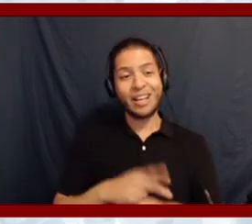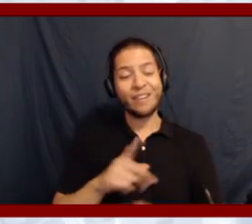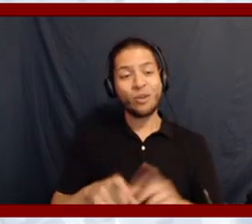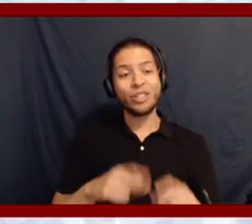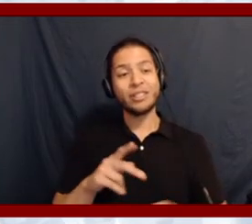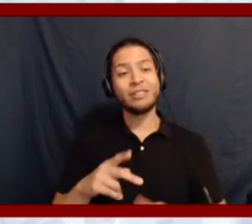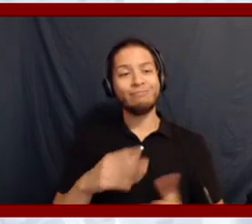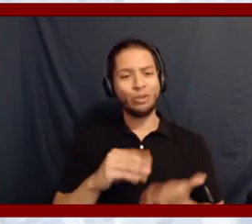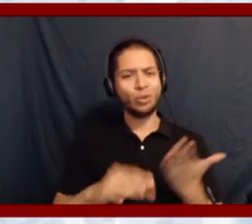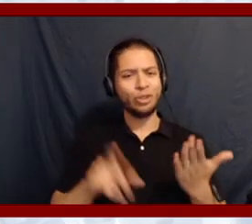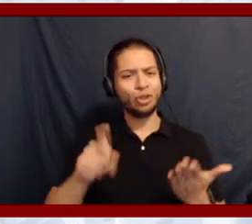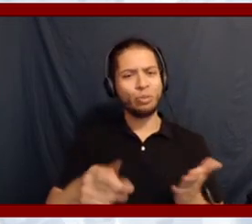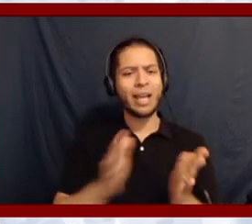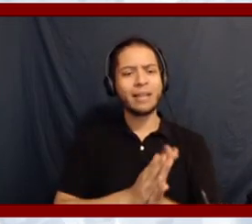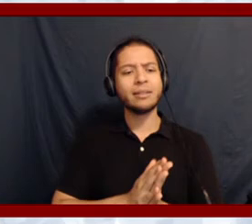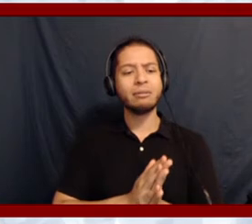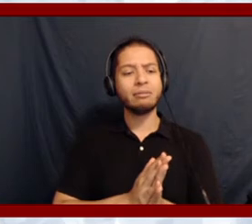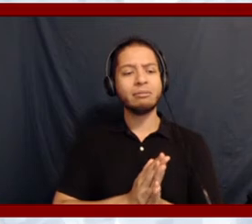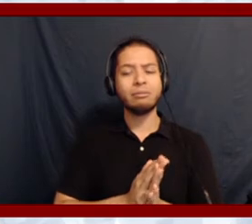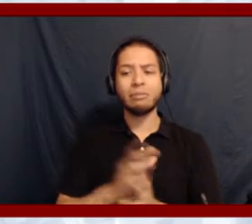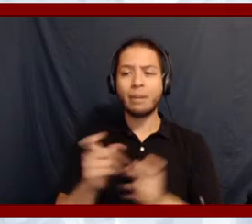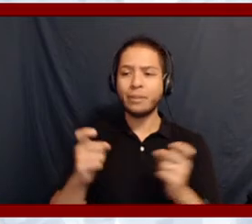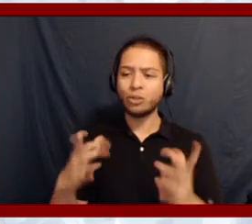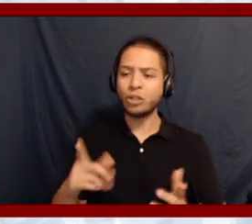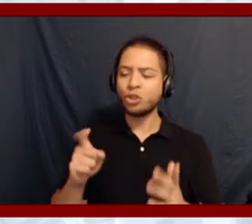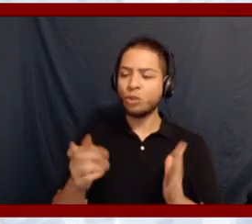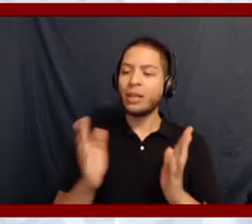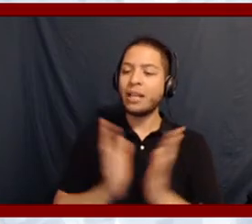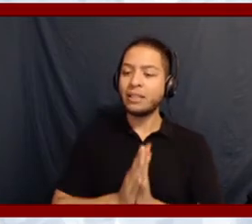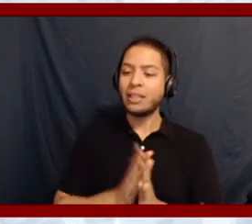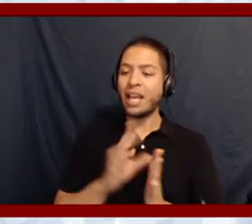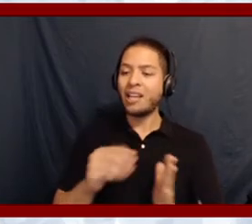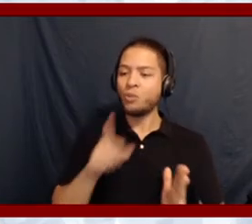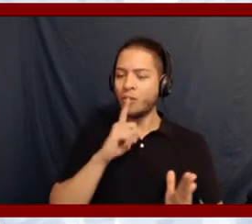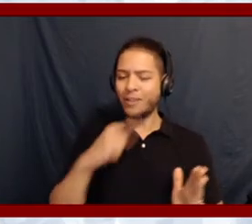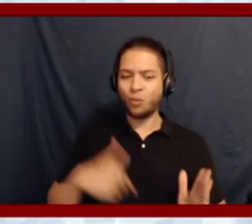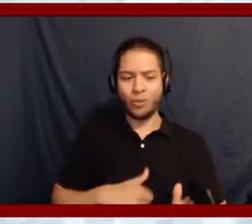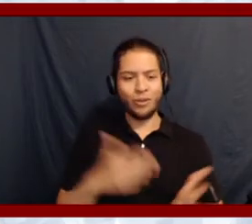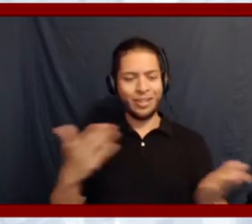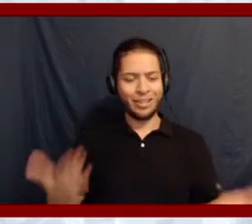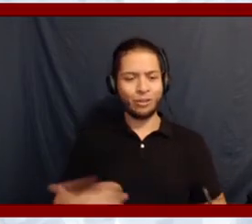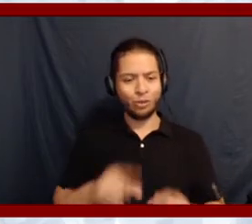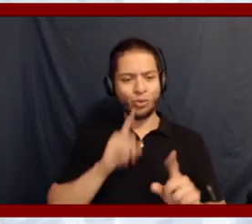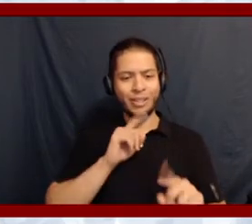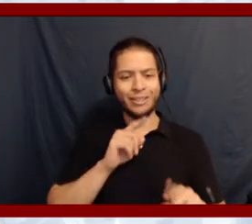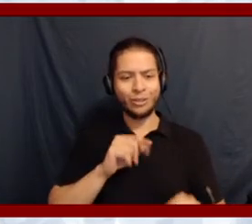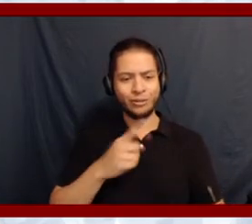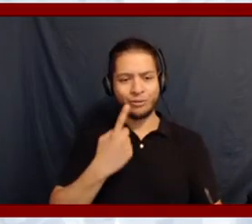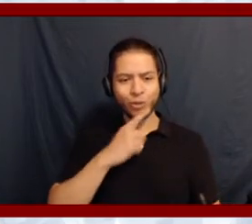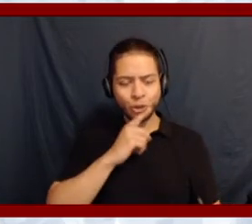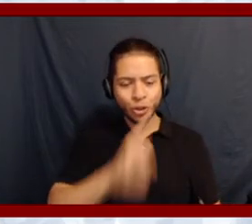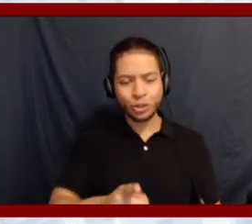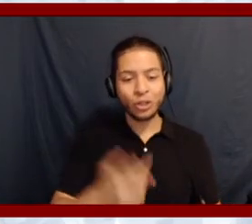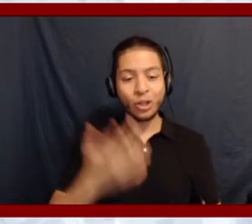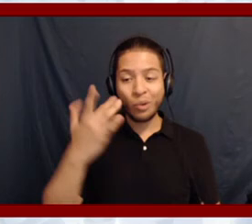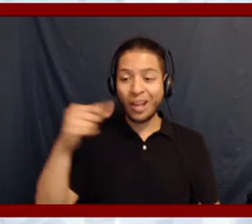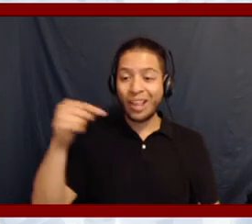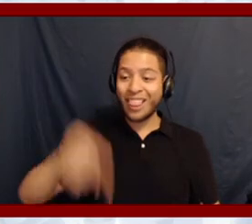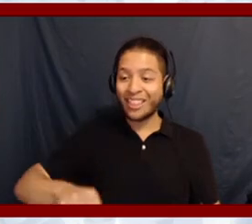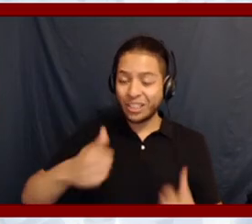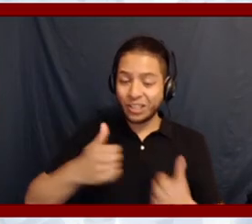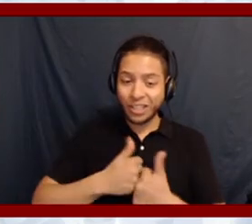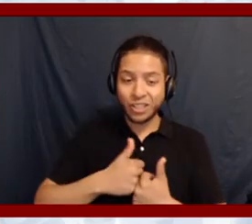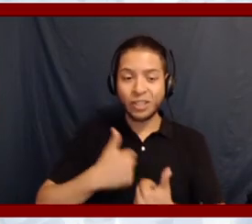be asking, that administrators should be asking, and that we're really here to answer, because, you know, this is challenging. This is, you know, we called it the